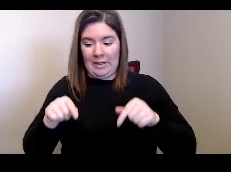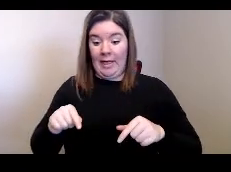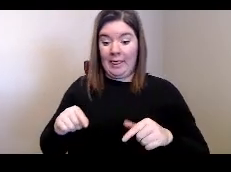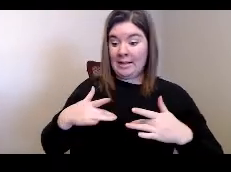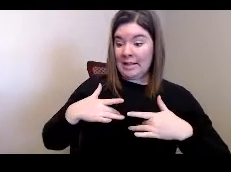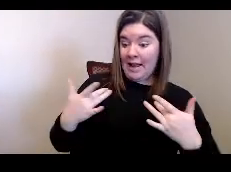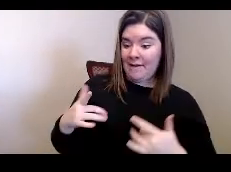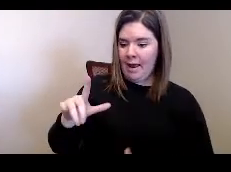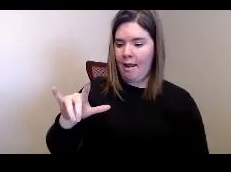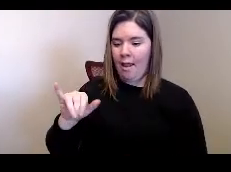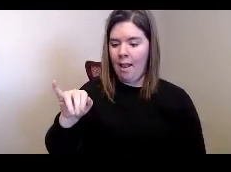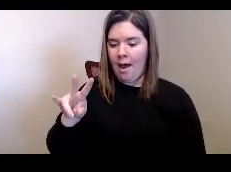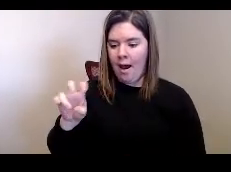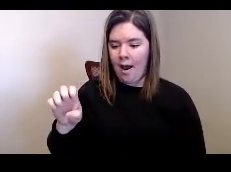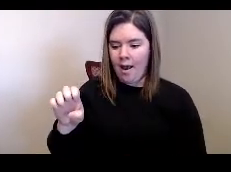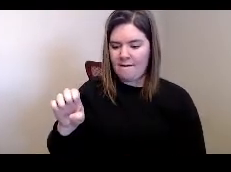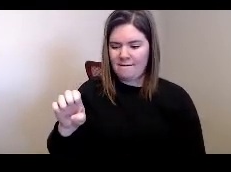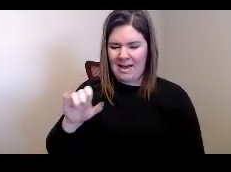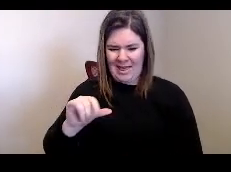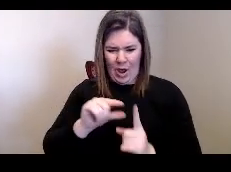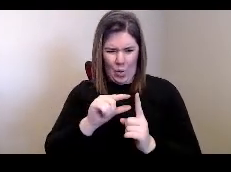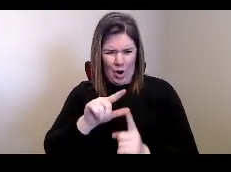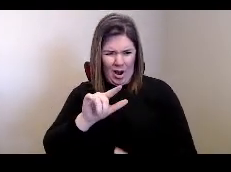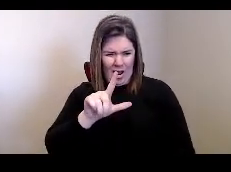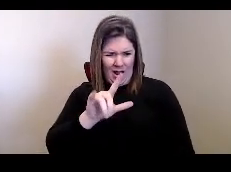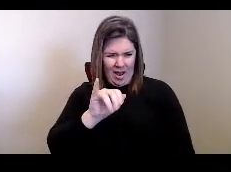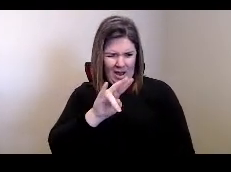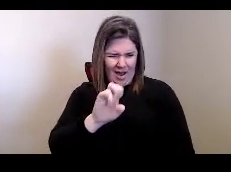In my experience, it will pick